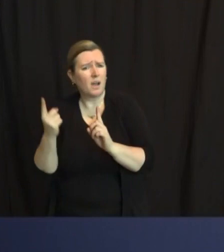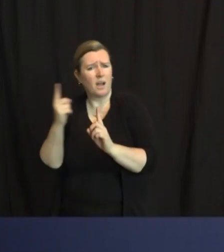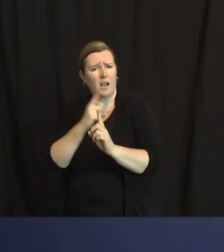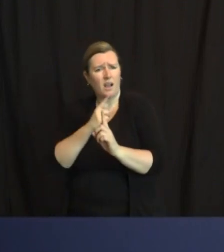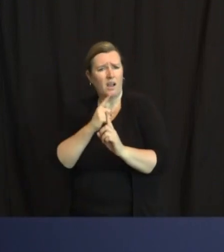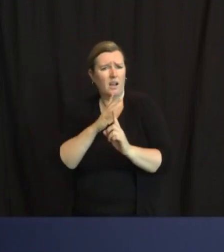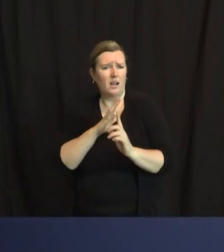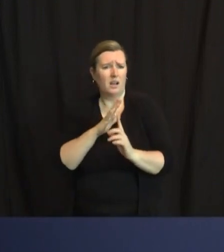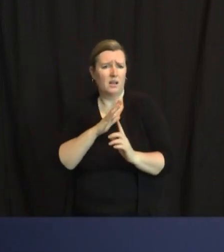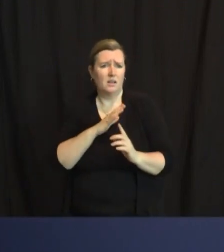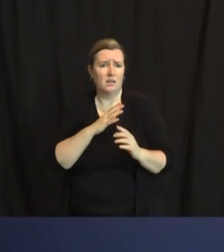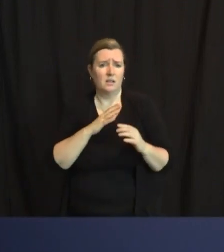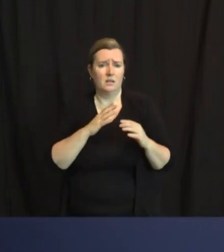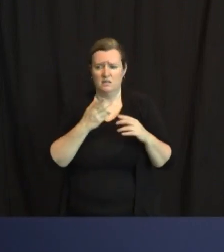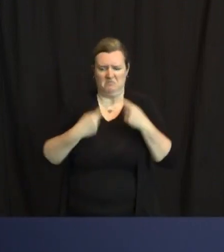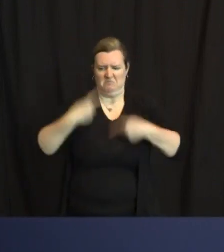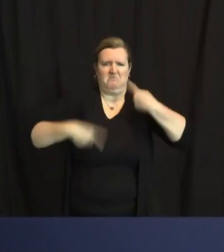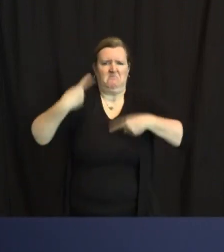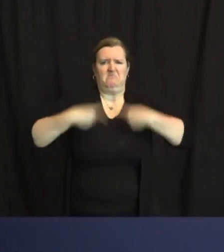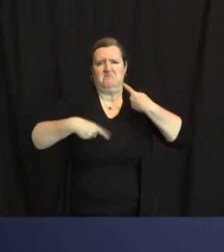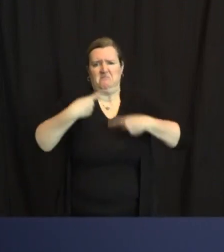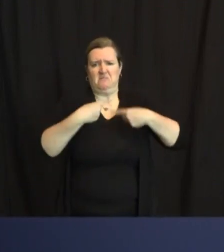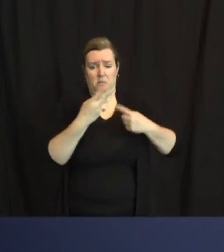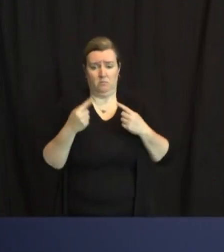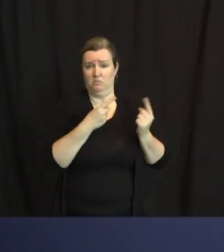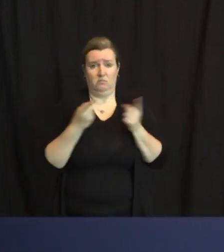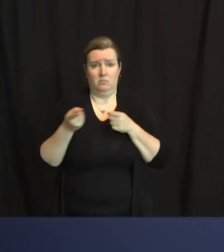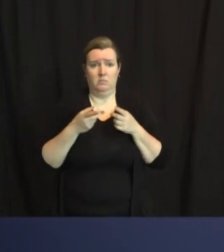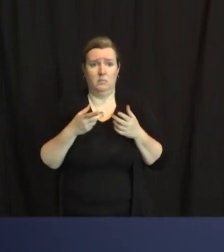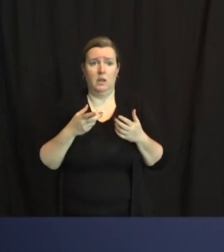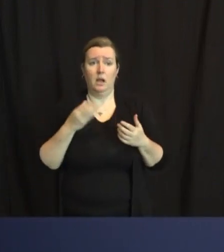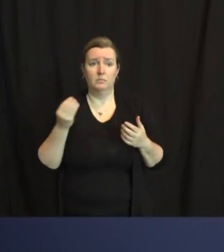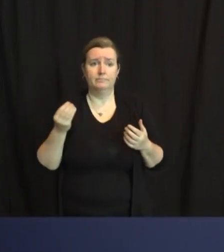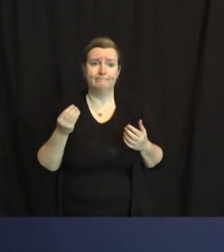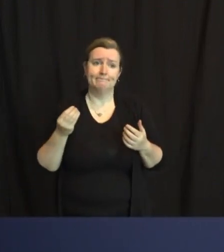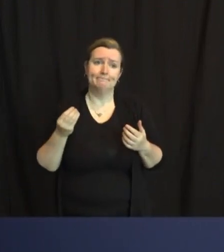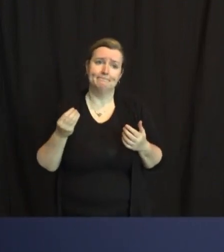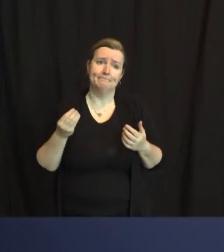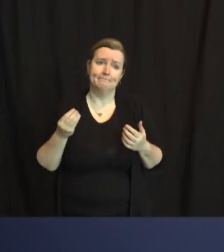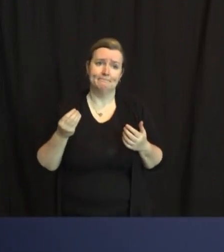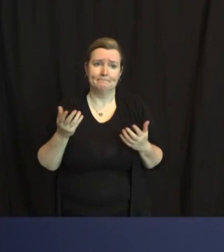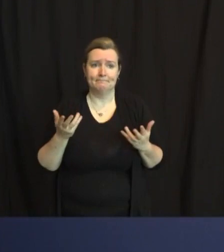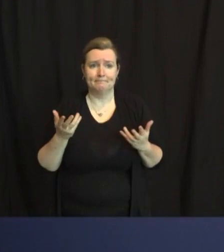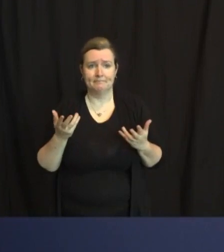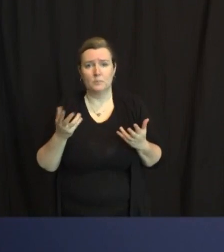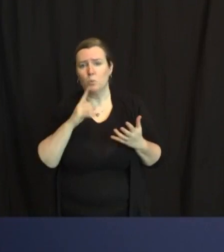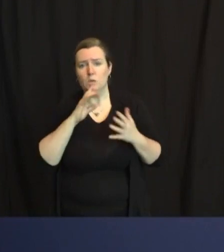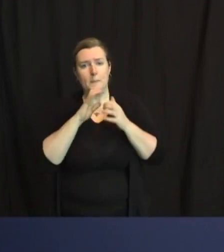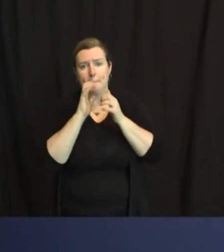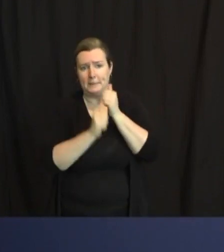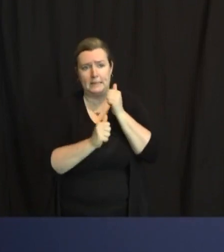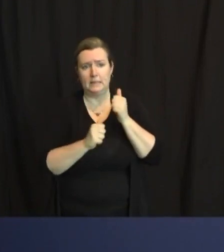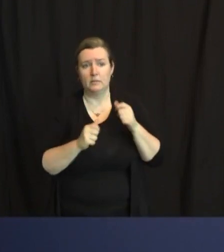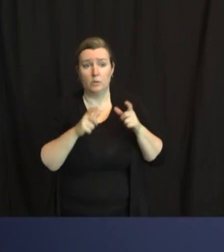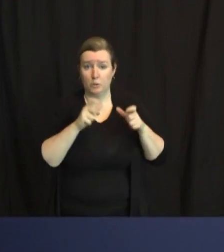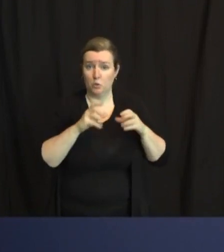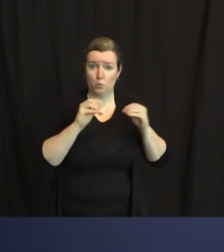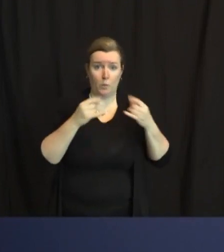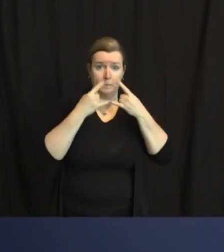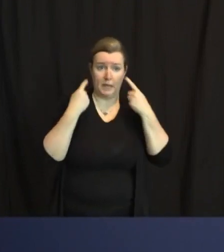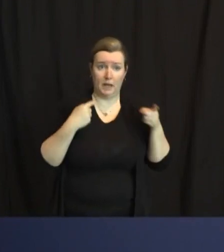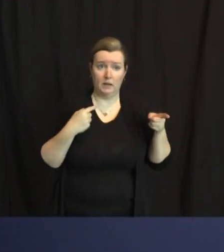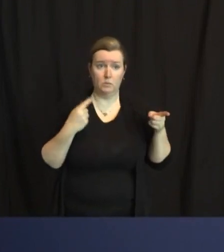That escalated into a verbal assault, if you will, and that subject without a mask ended up coughing